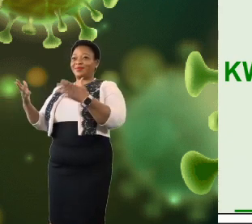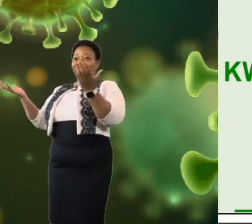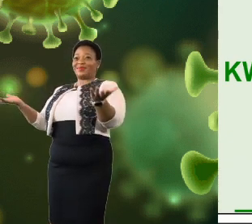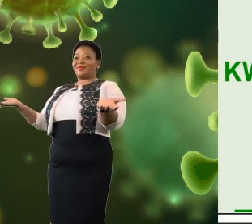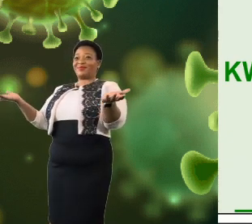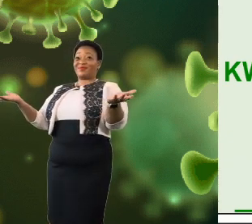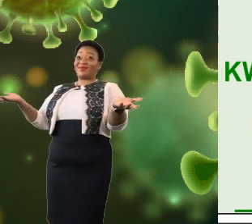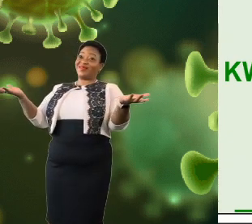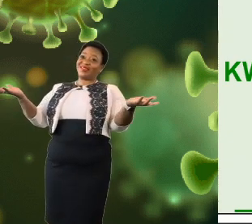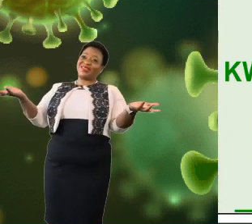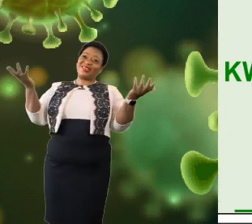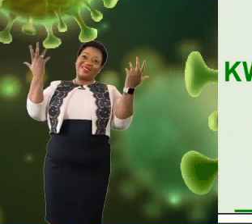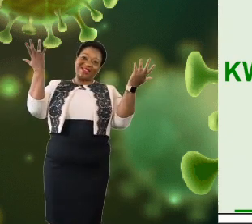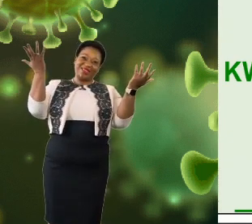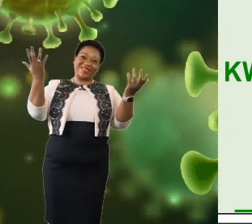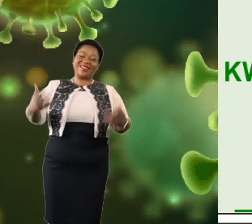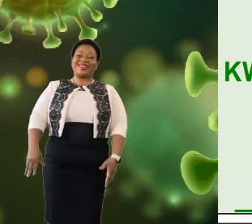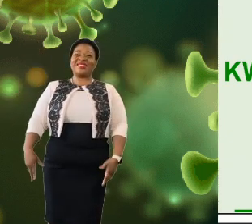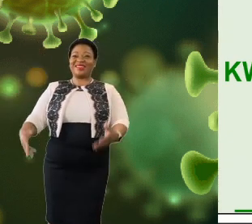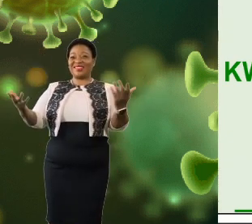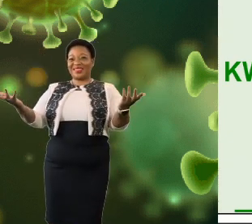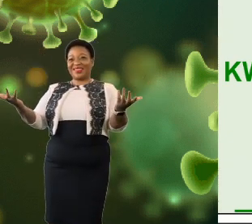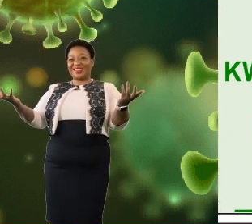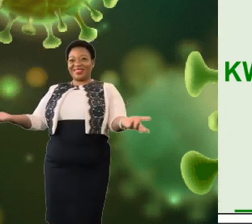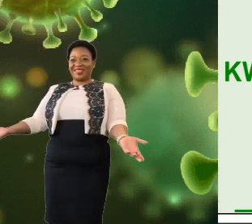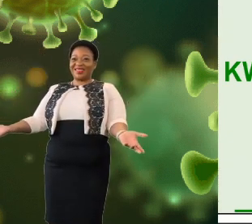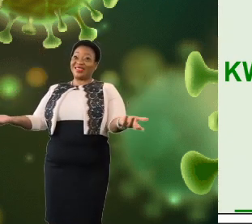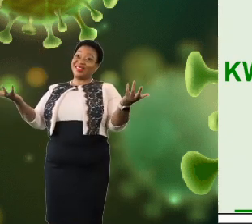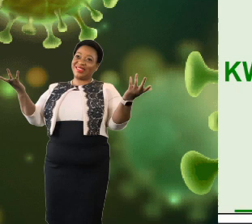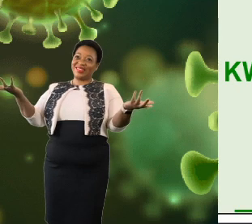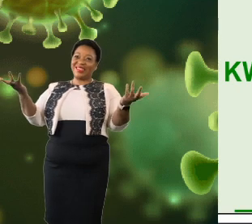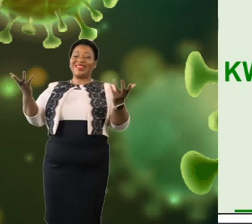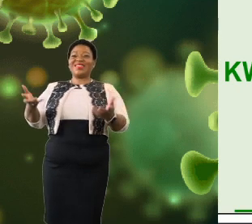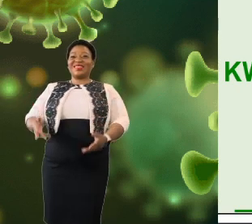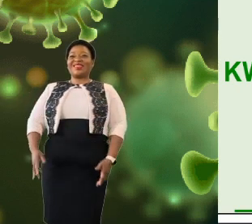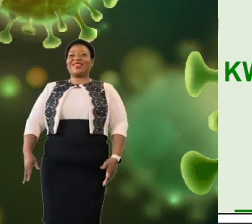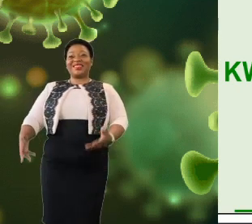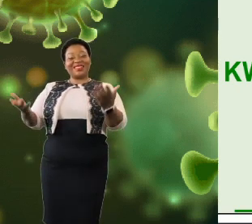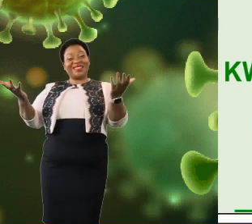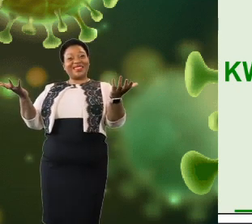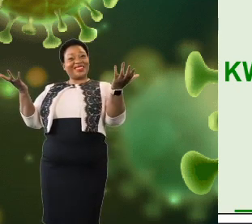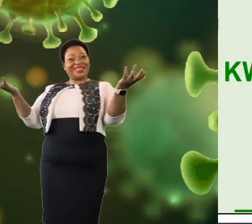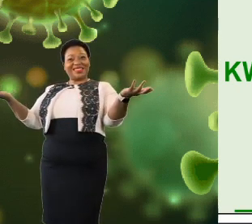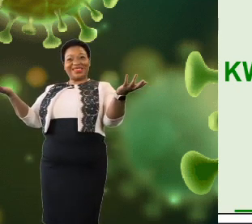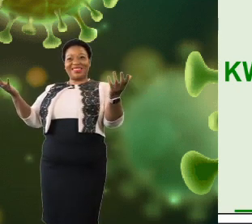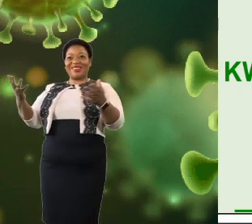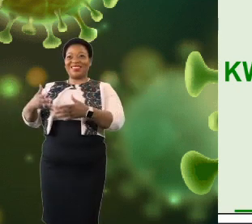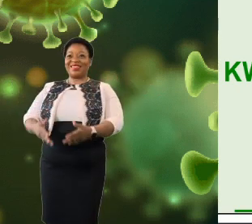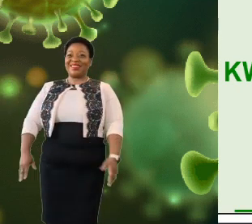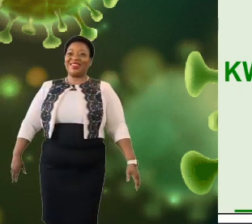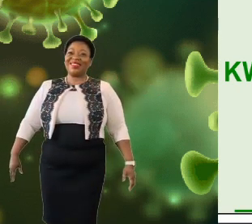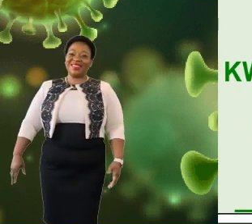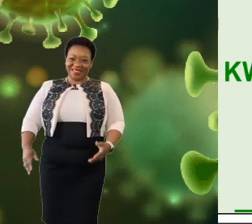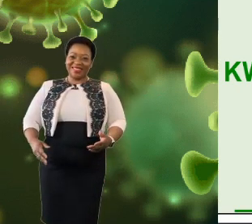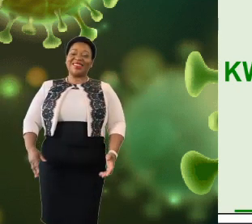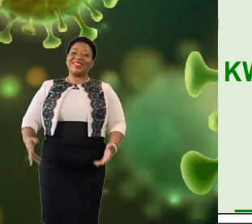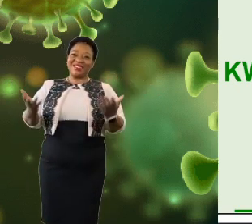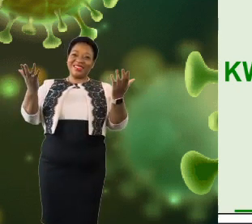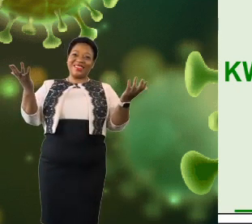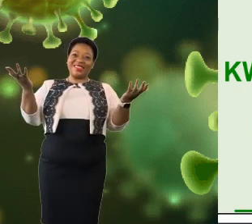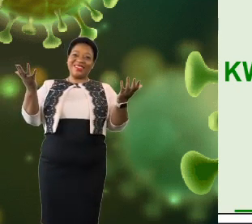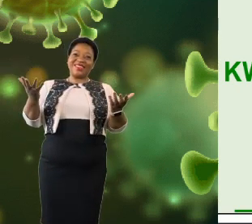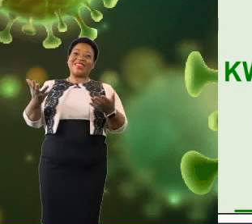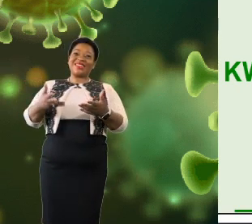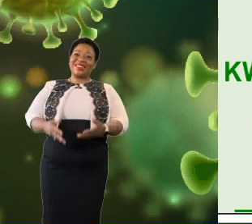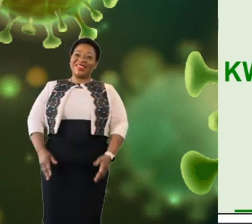application process for registration of catalytic projects requiring facilitation of delays caused by slow regulatory approvals